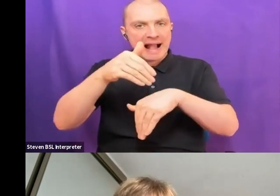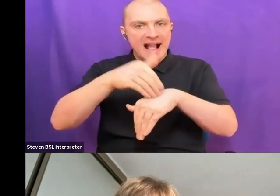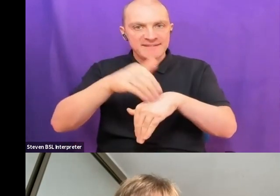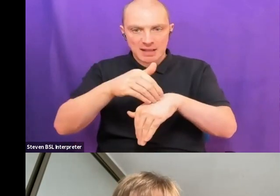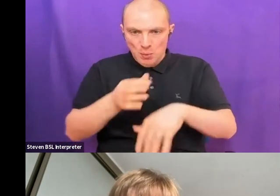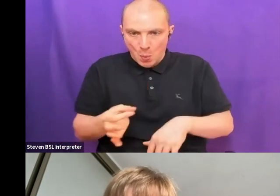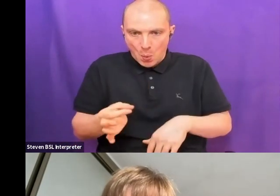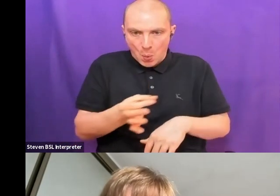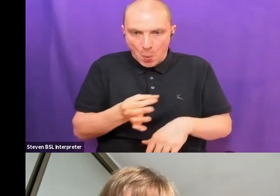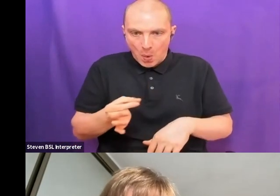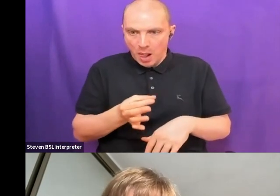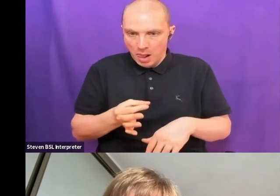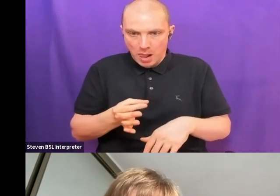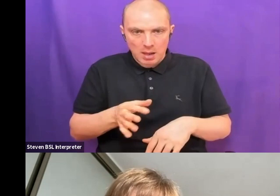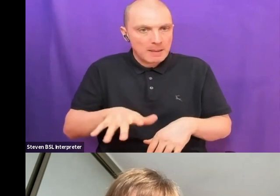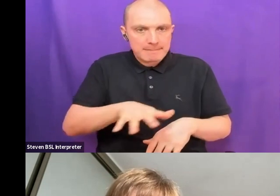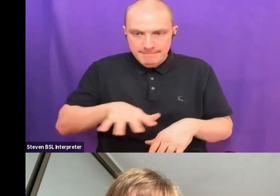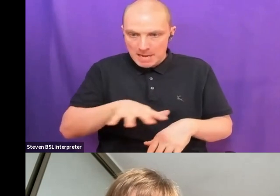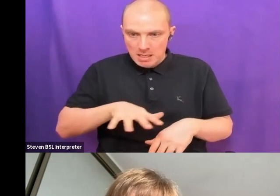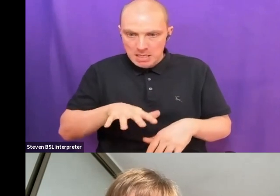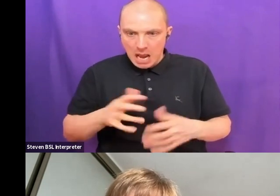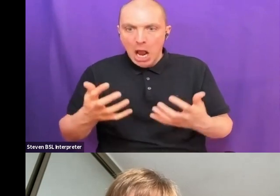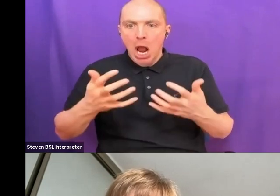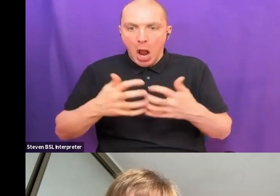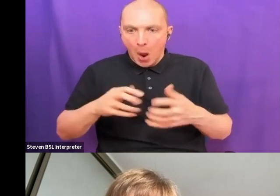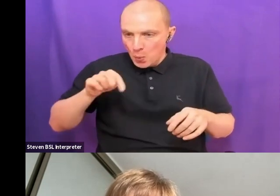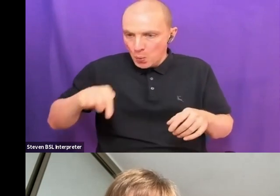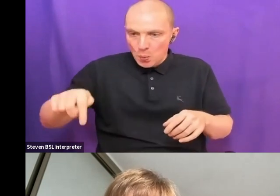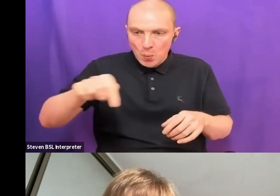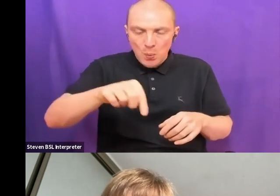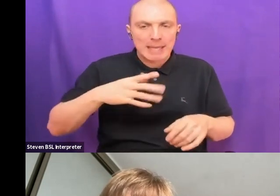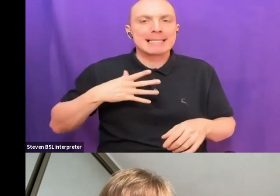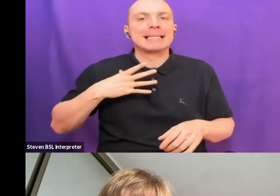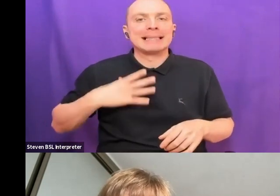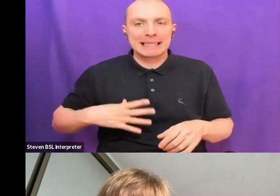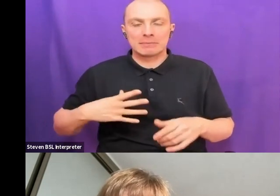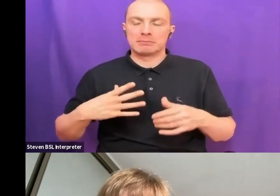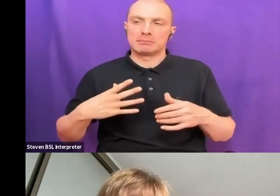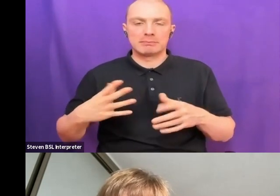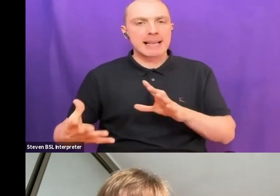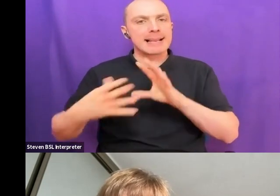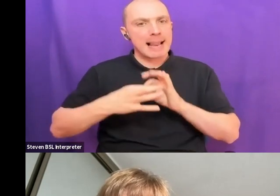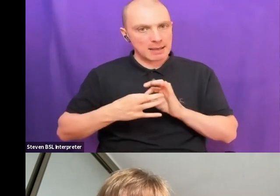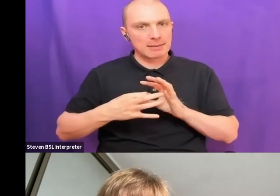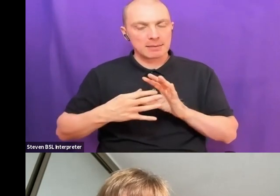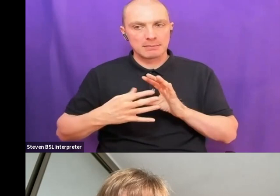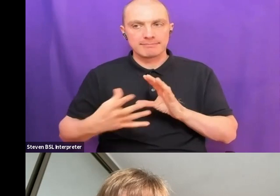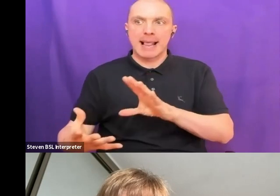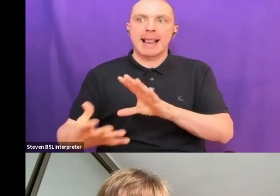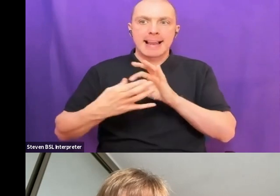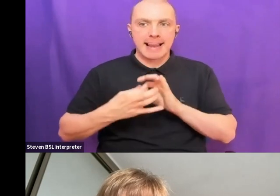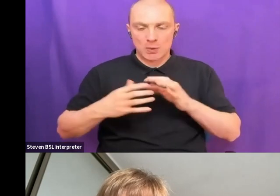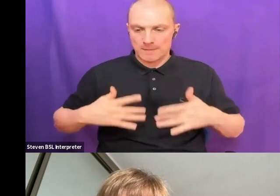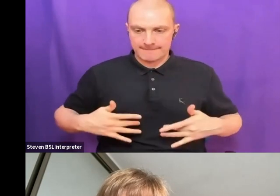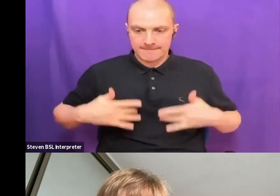place plans, how it helps to deliver local aspirations, and how it can make sure that it is listening to the voices of communities before